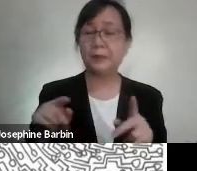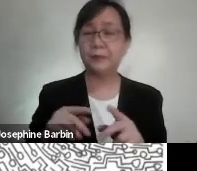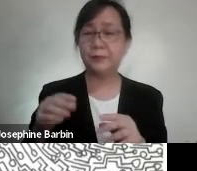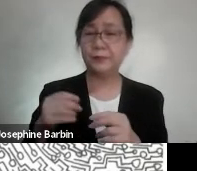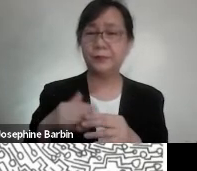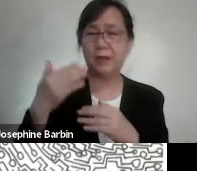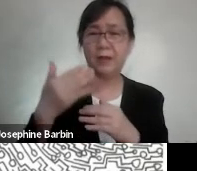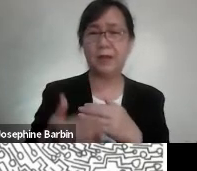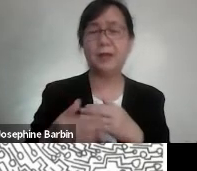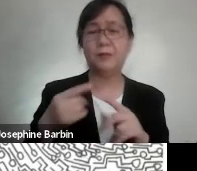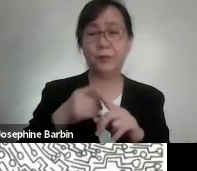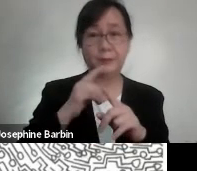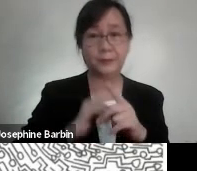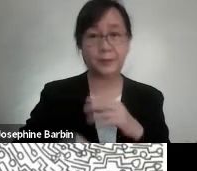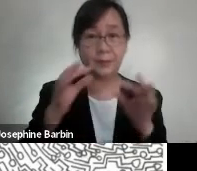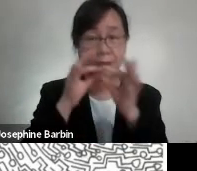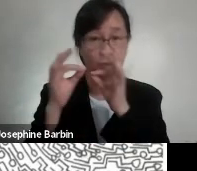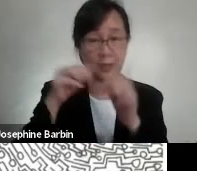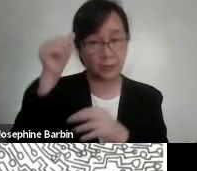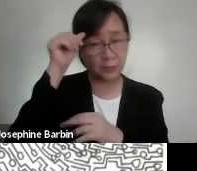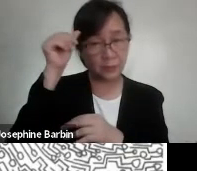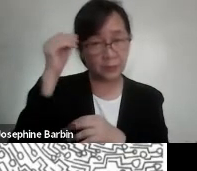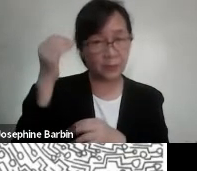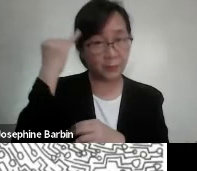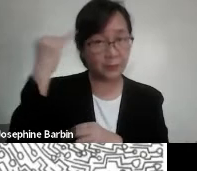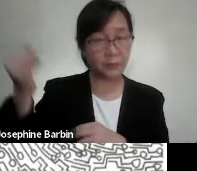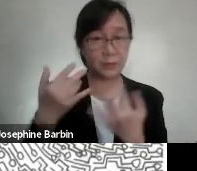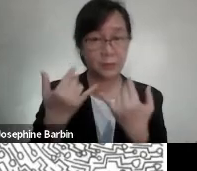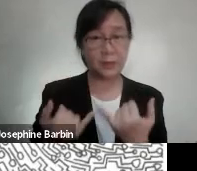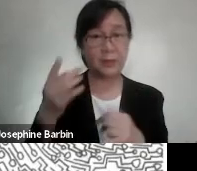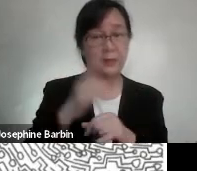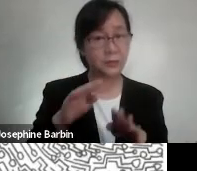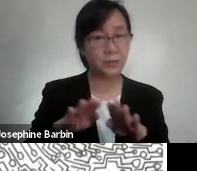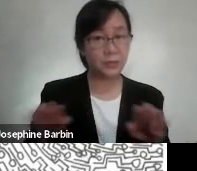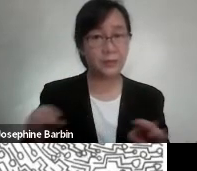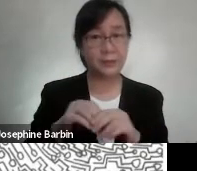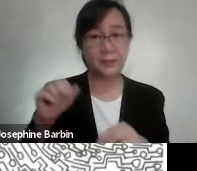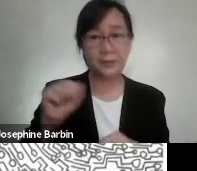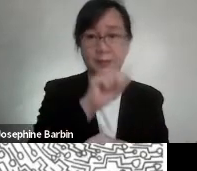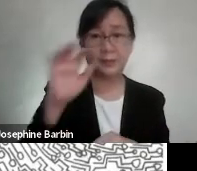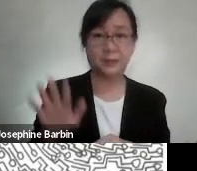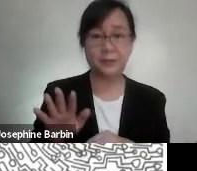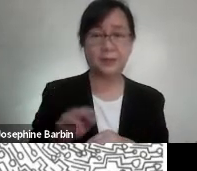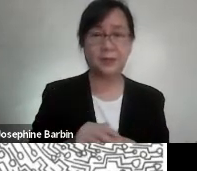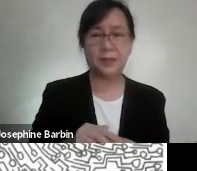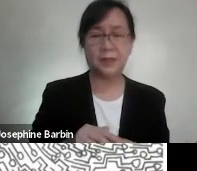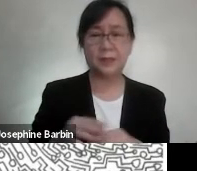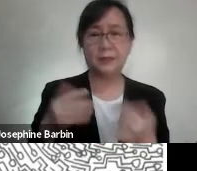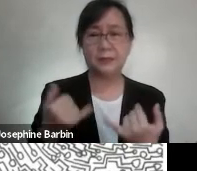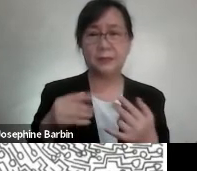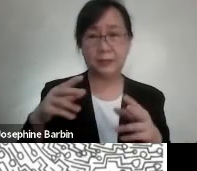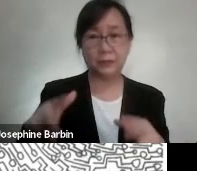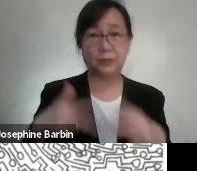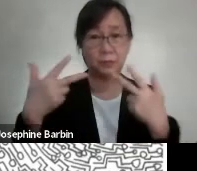internet addicted fiends that adults sometimes imagine them to be, children in Asia were adamant that technology